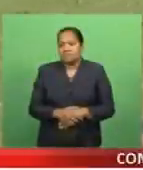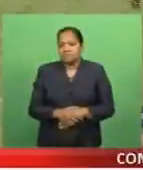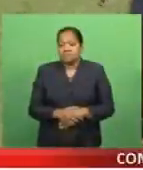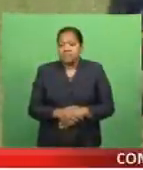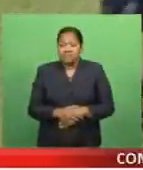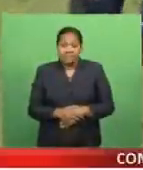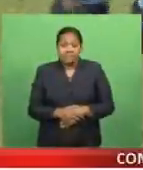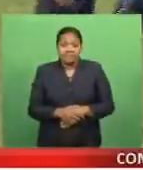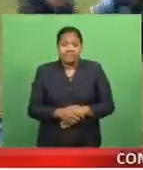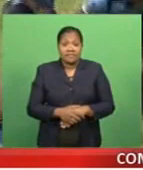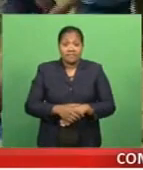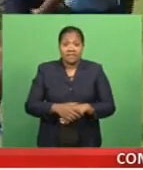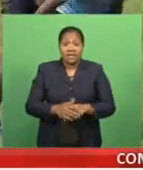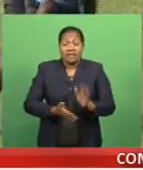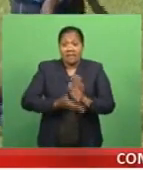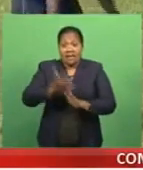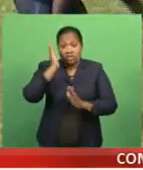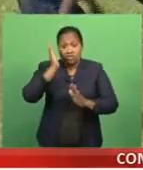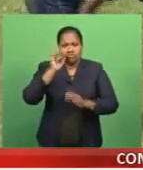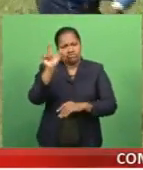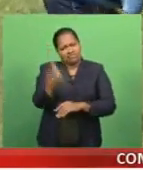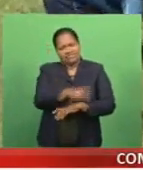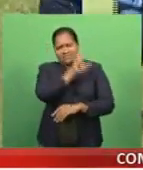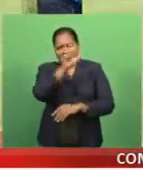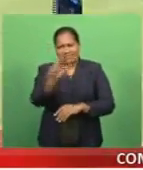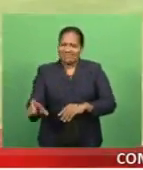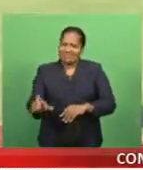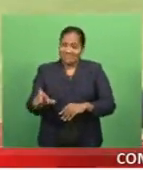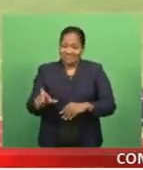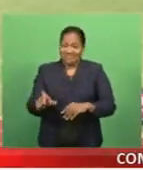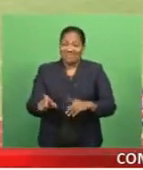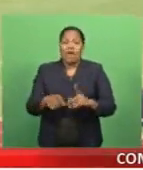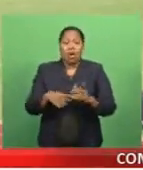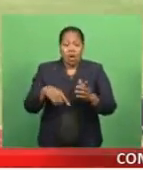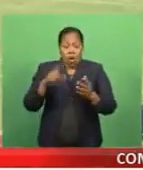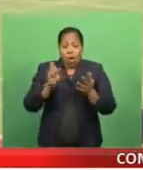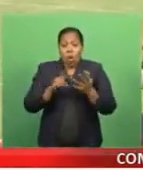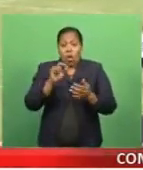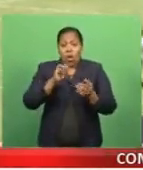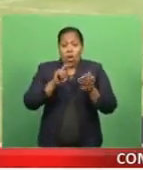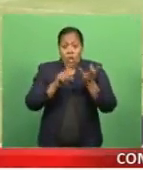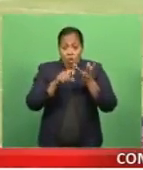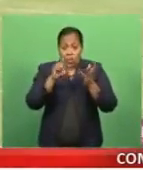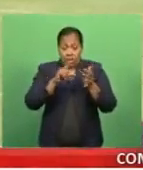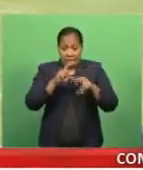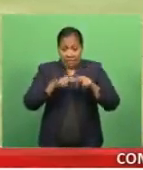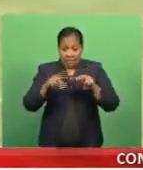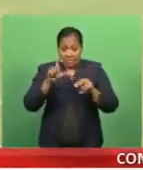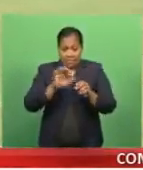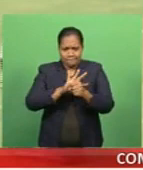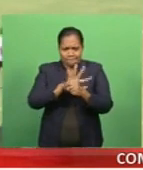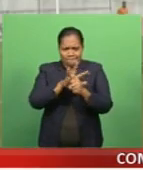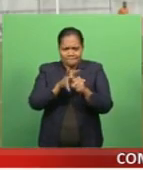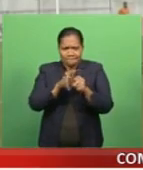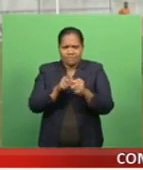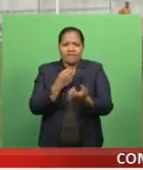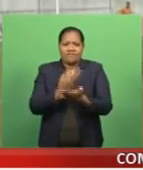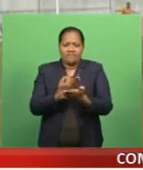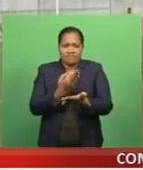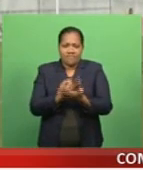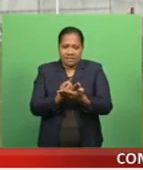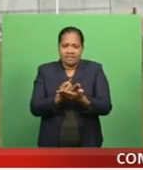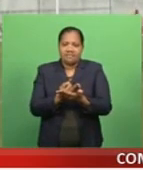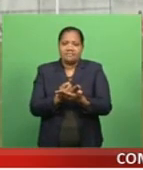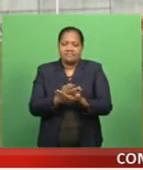Coming up, Dean's cancellation last option for secondary schools rugby union, and OFC COVID-19 funding vital